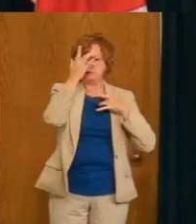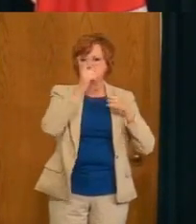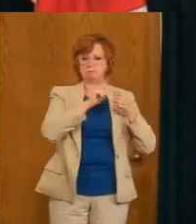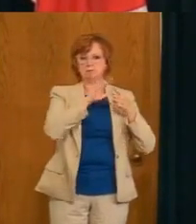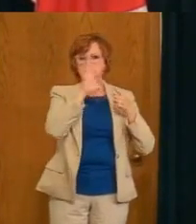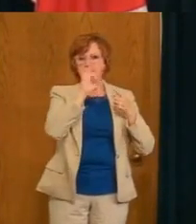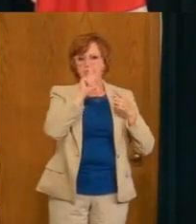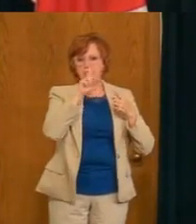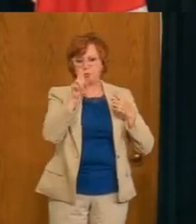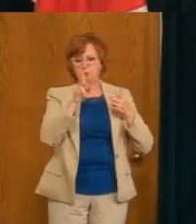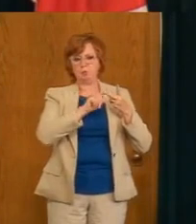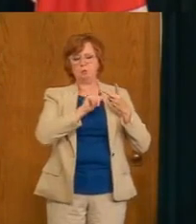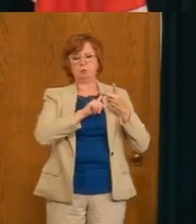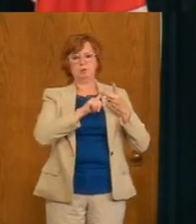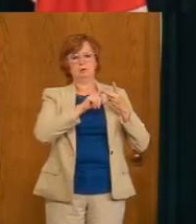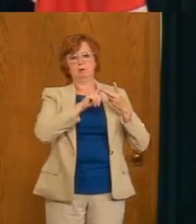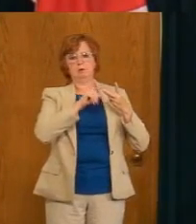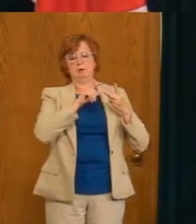certain aspects of